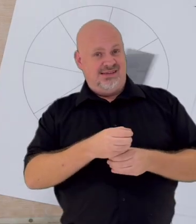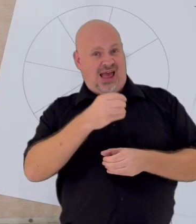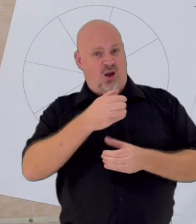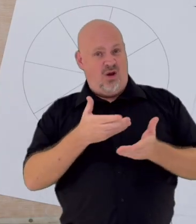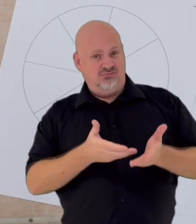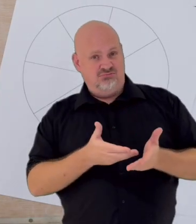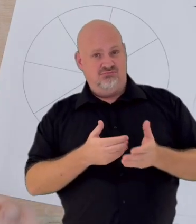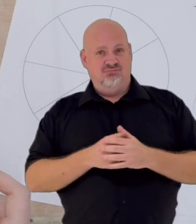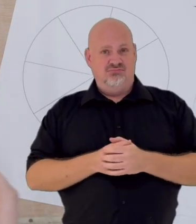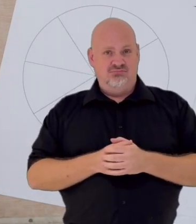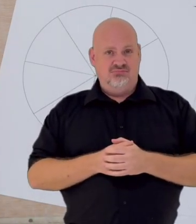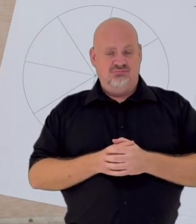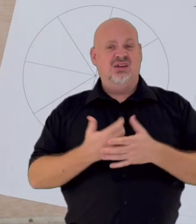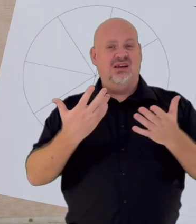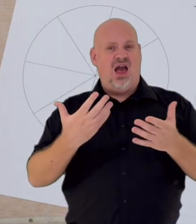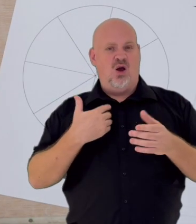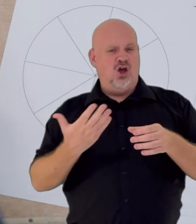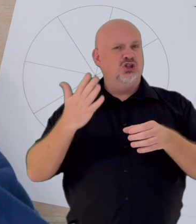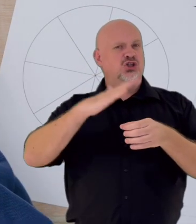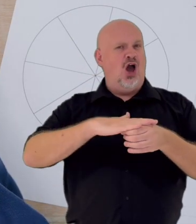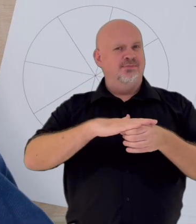and then we'll do the top.